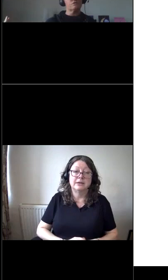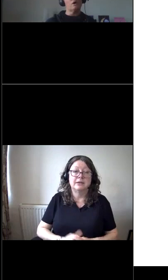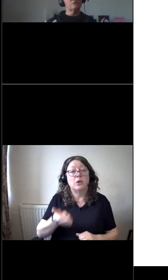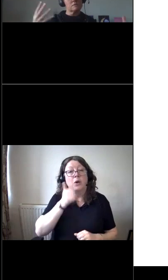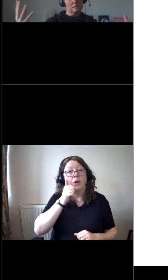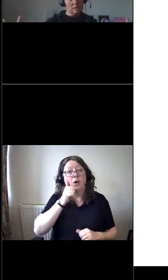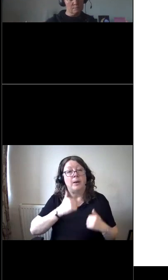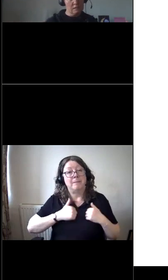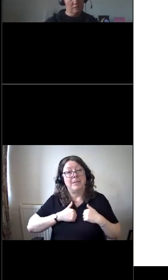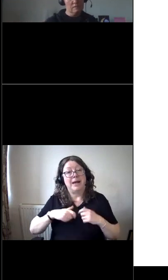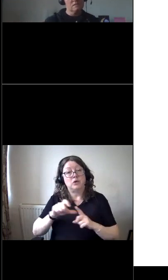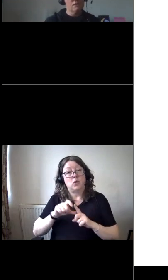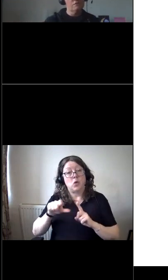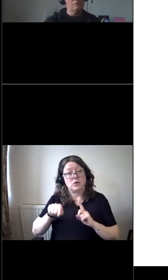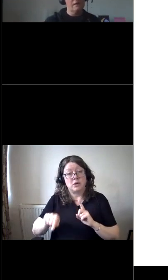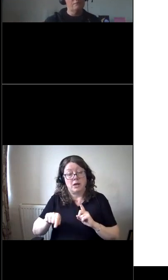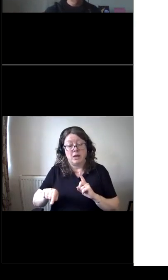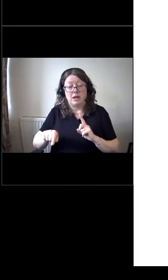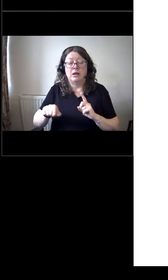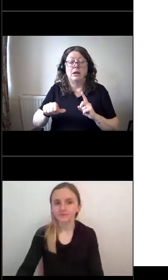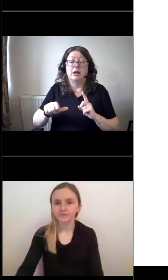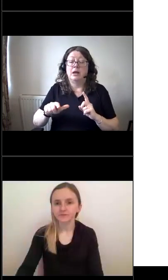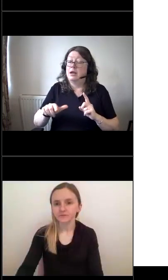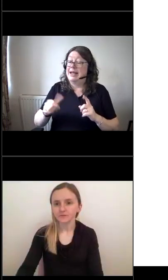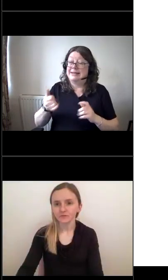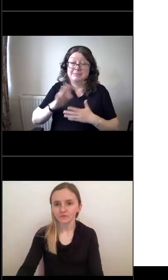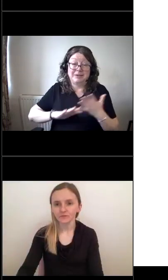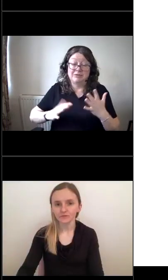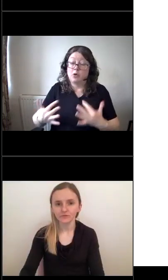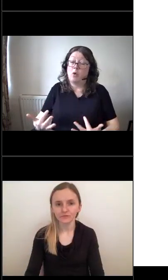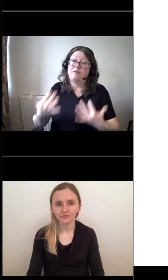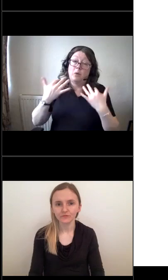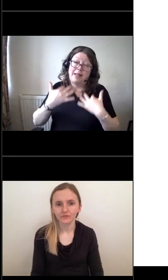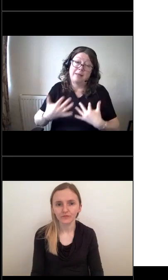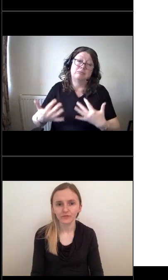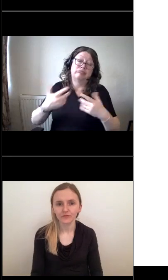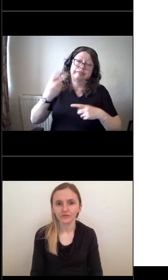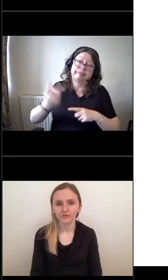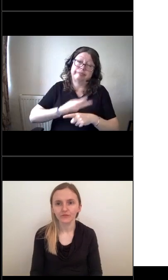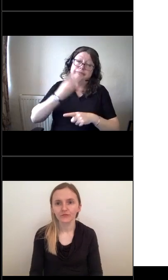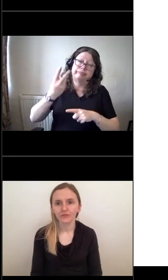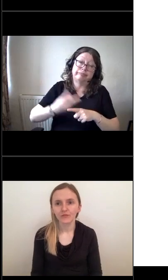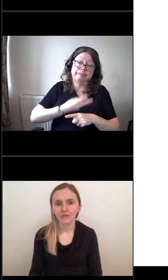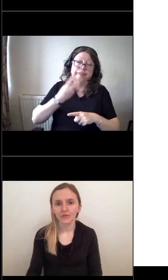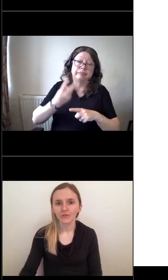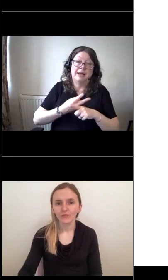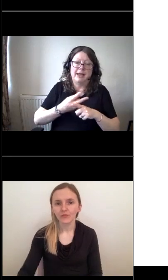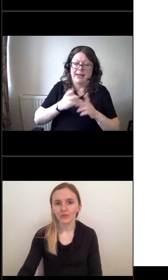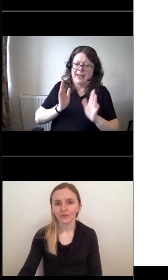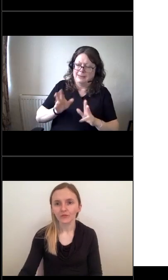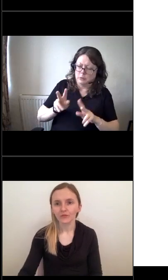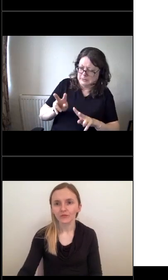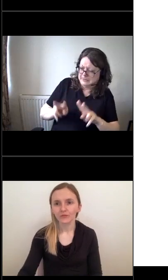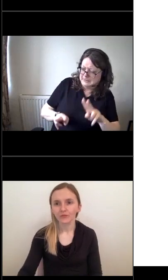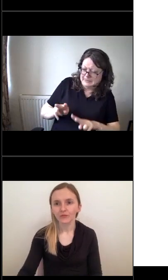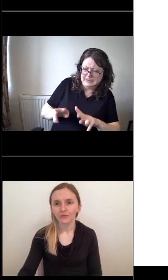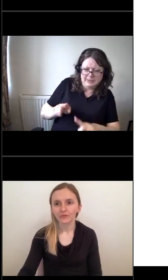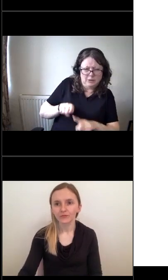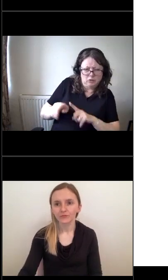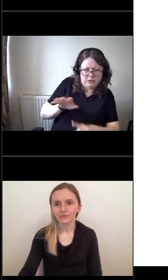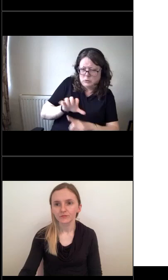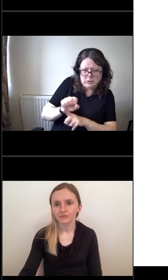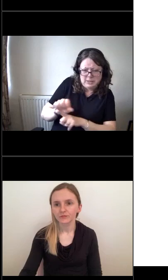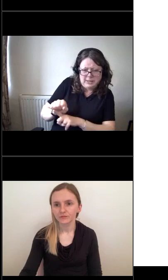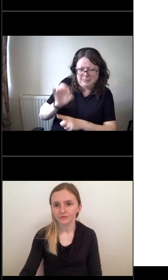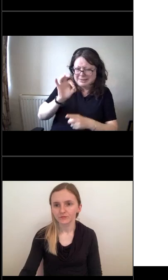a period of constantly experiencing overwhelm. I completed a diary to try and unpick if there were particular places,